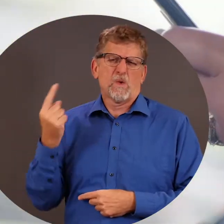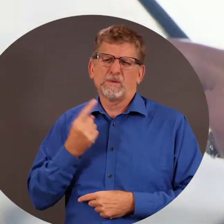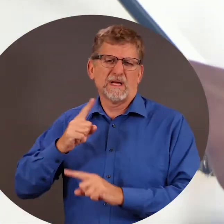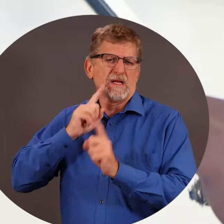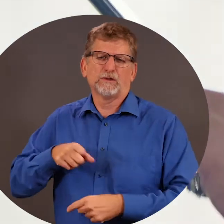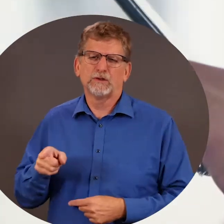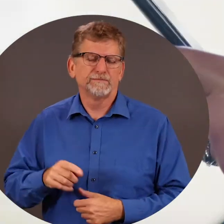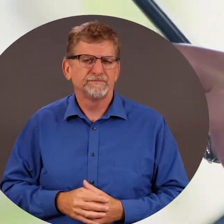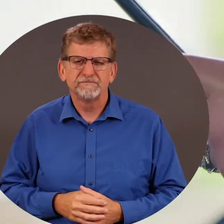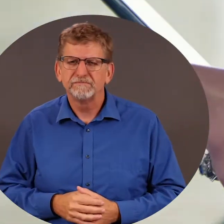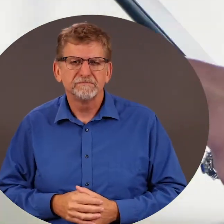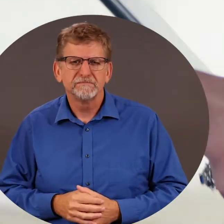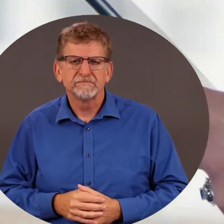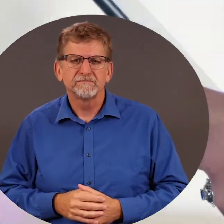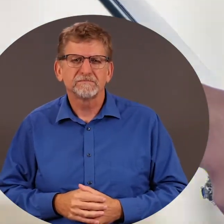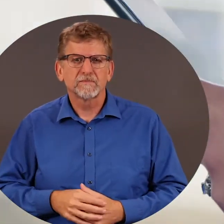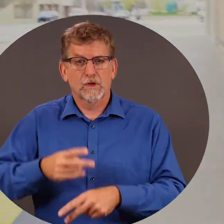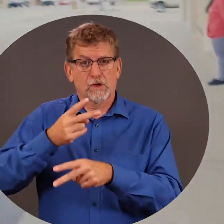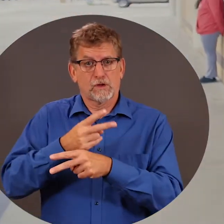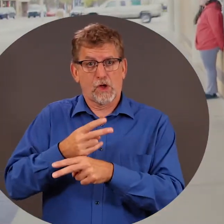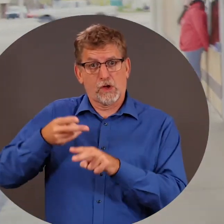don't afraid to try something new.